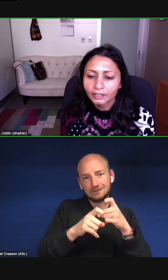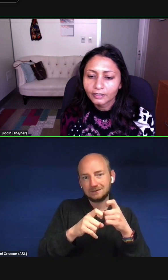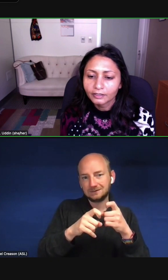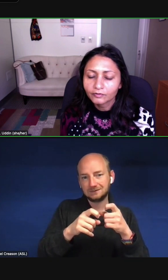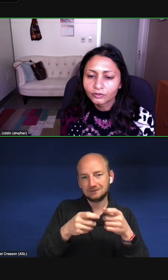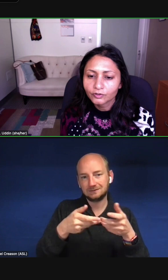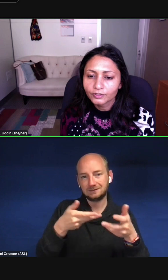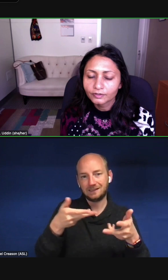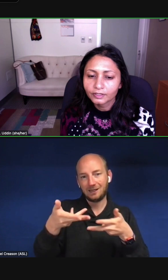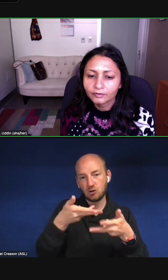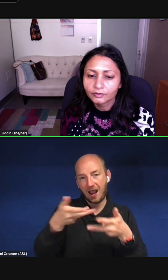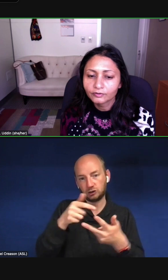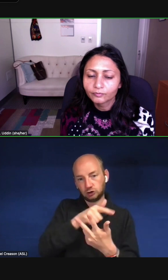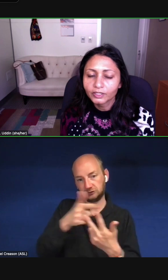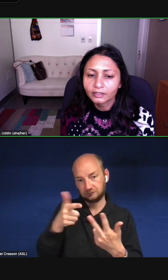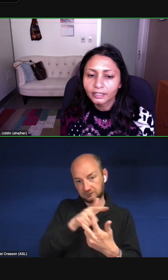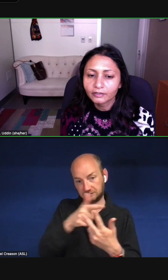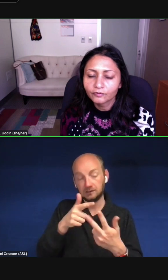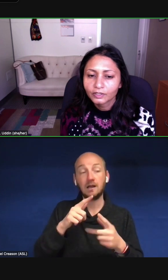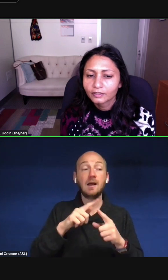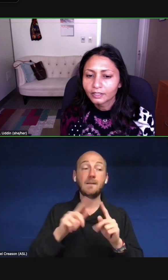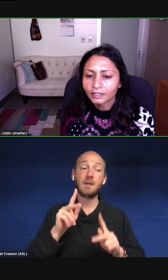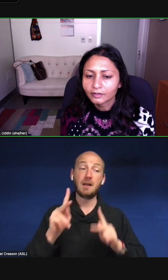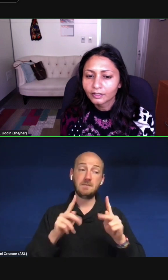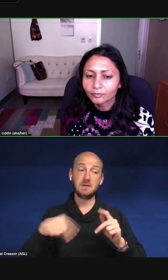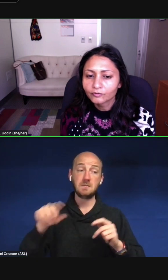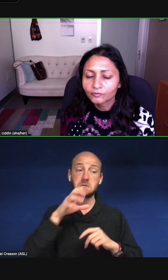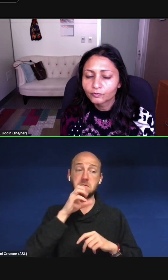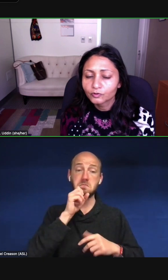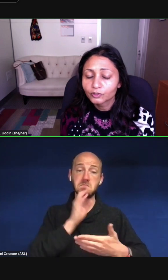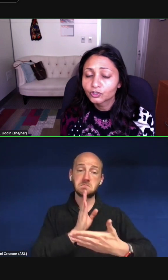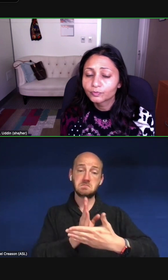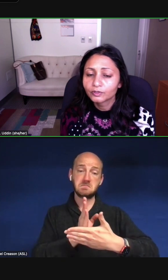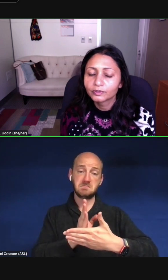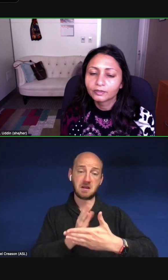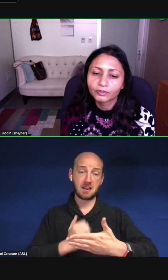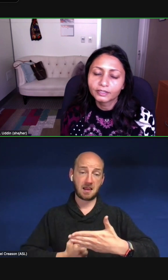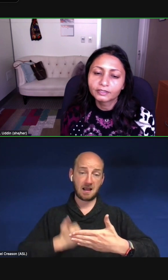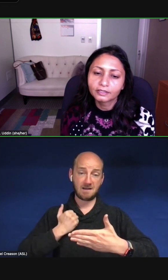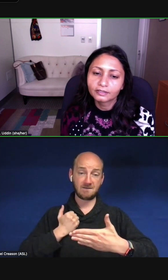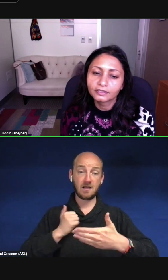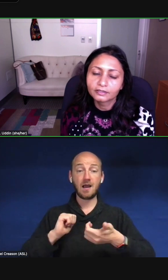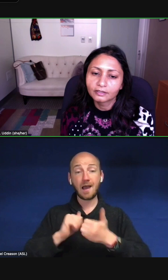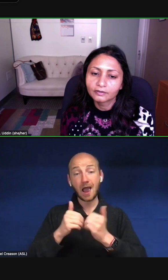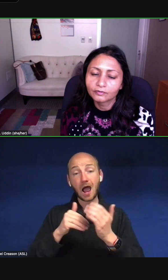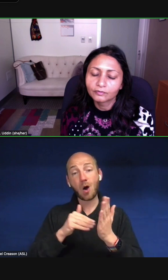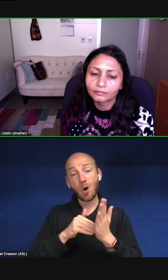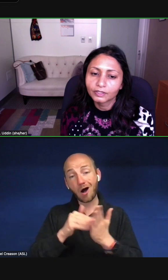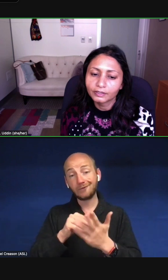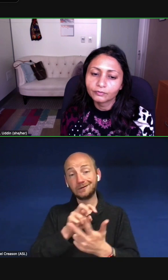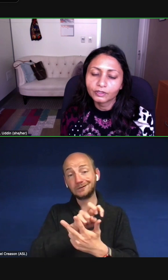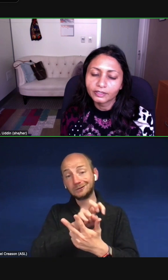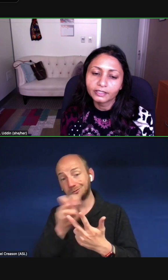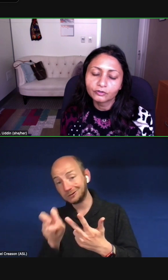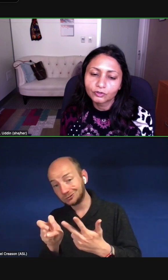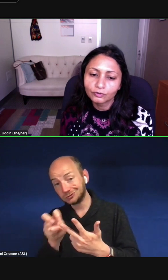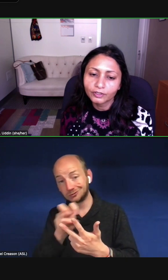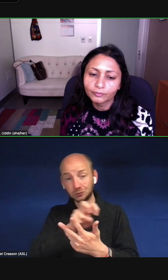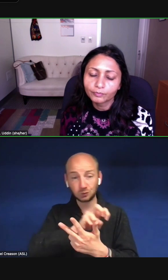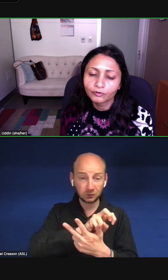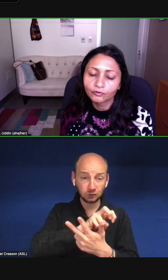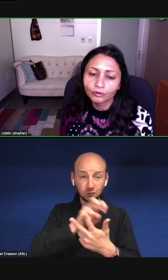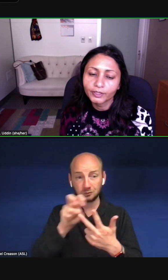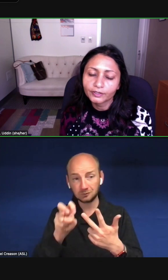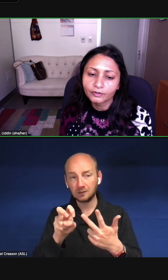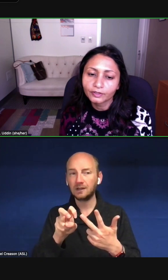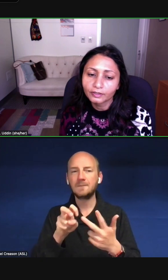the individuals in sort of midlife, the number of switches between brain states does not really relate to